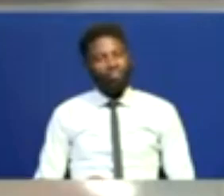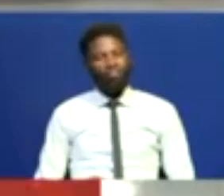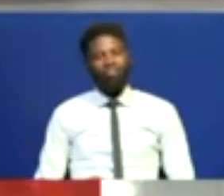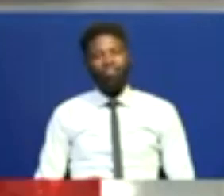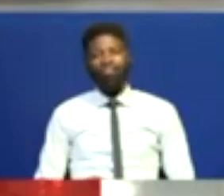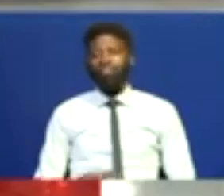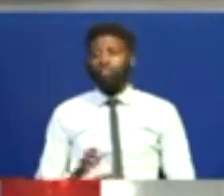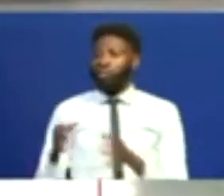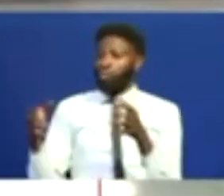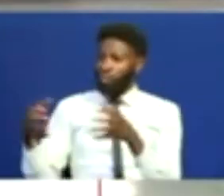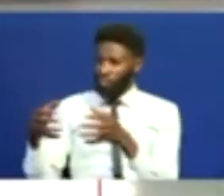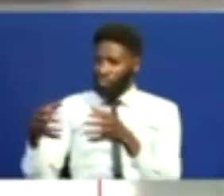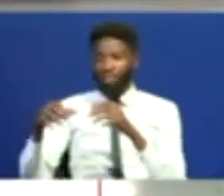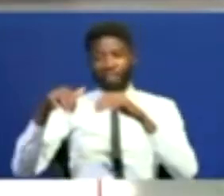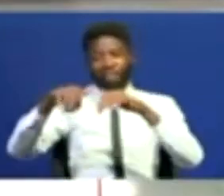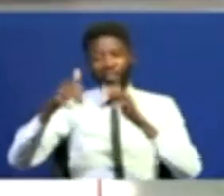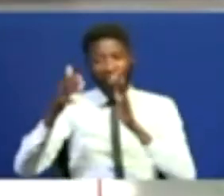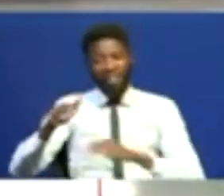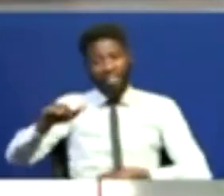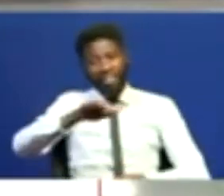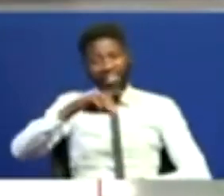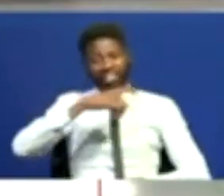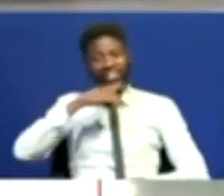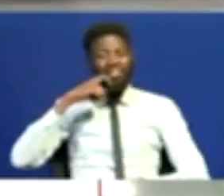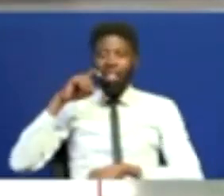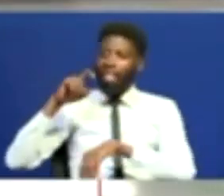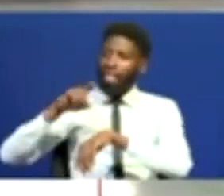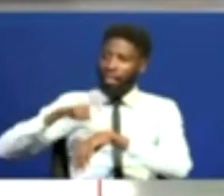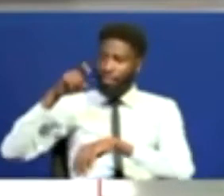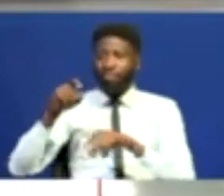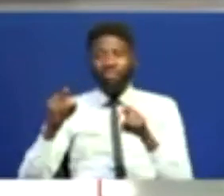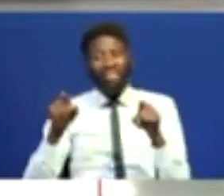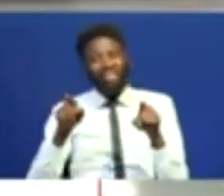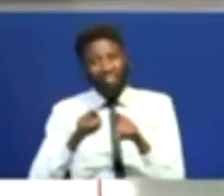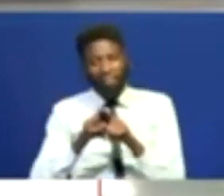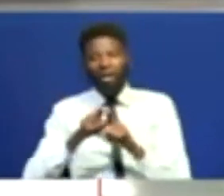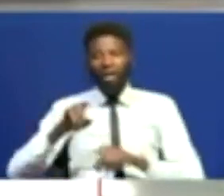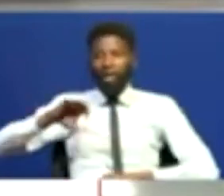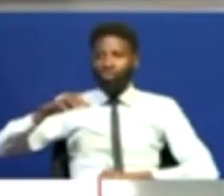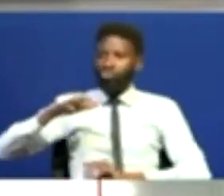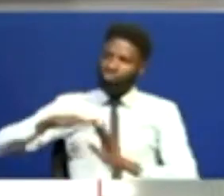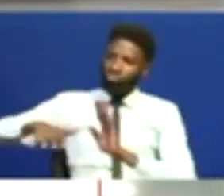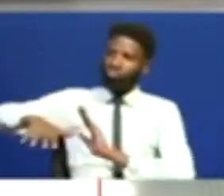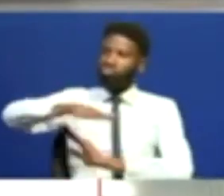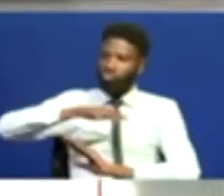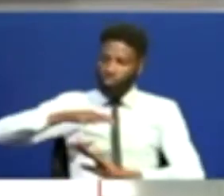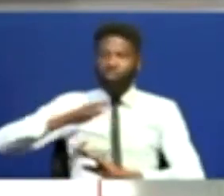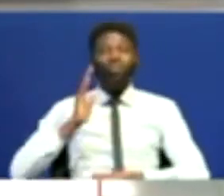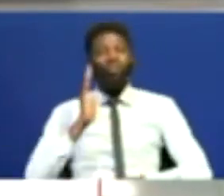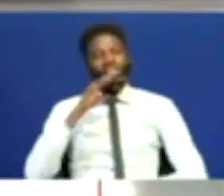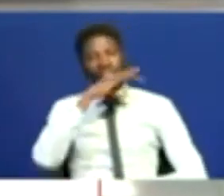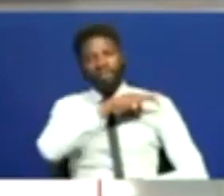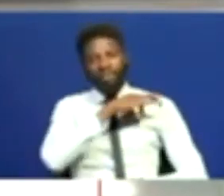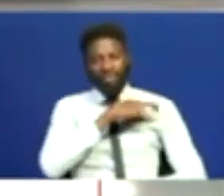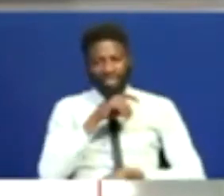A section of farmers in the semi-arid parts of Embu and adjacent counties are set to benefit from advanced